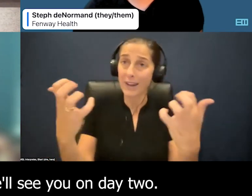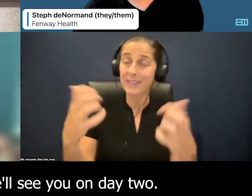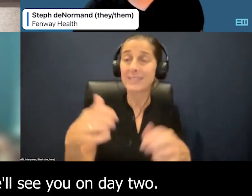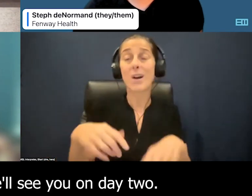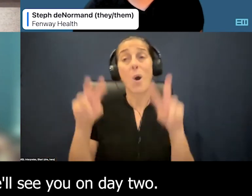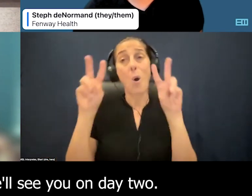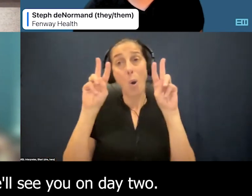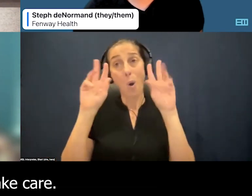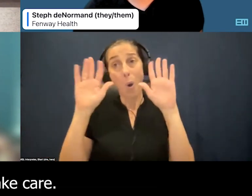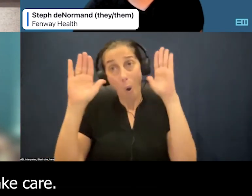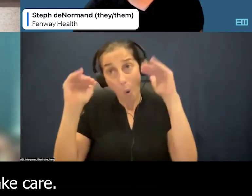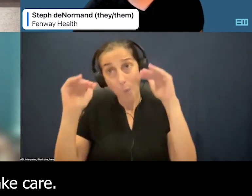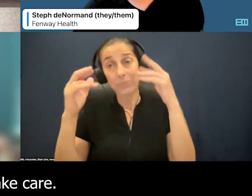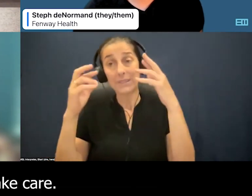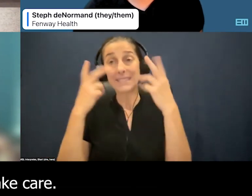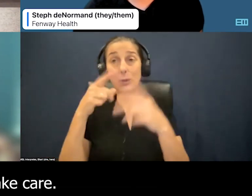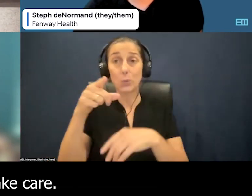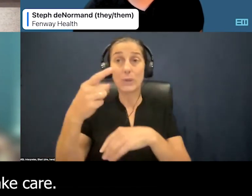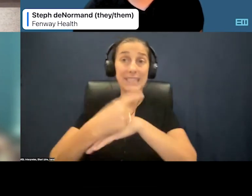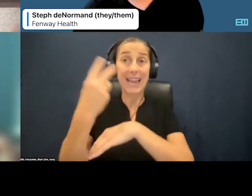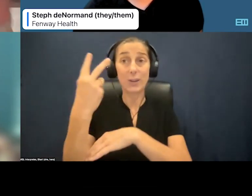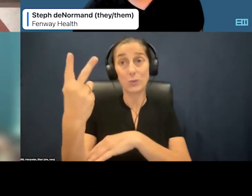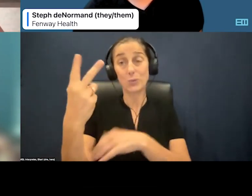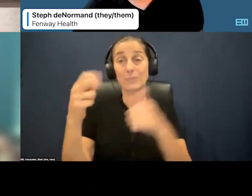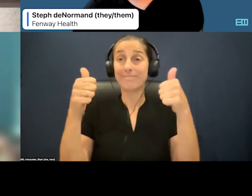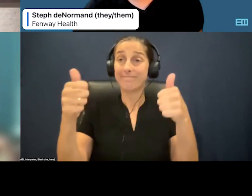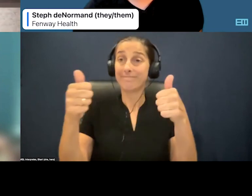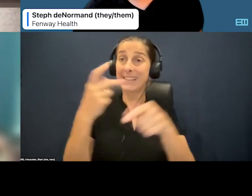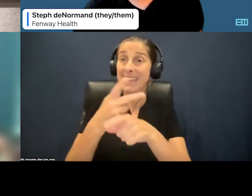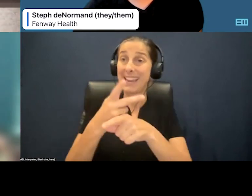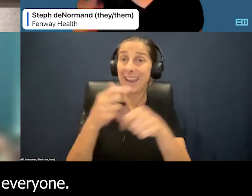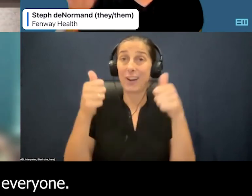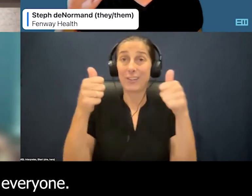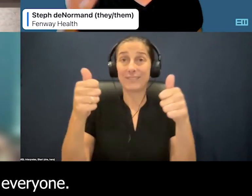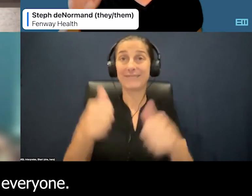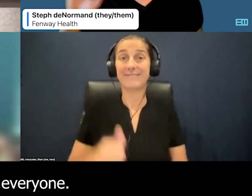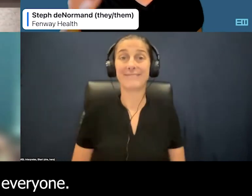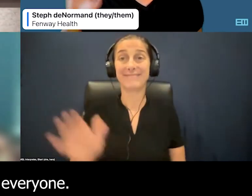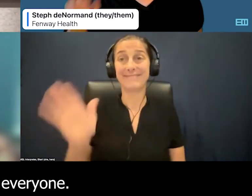on day 2. Take care. Take care. Bye, everyone.